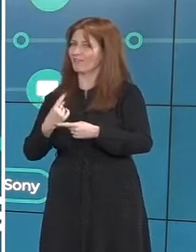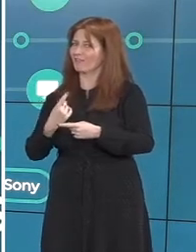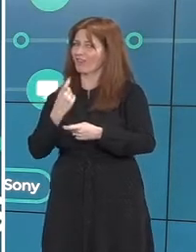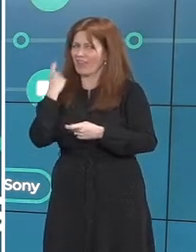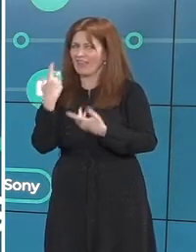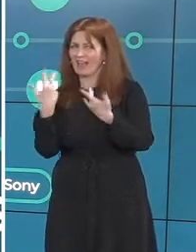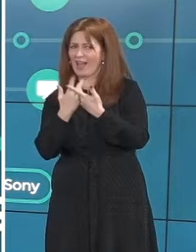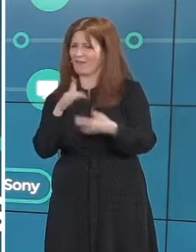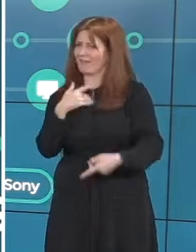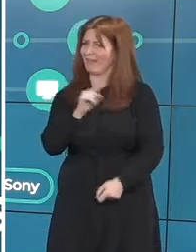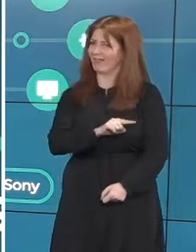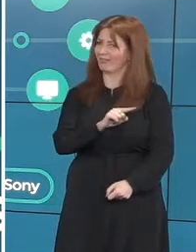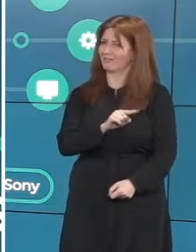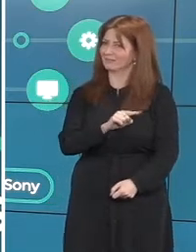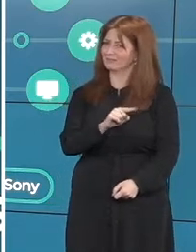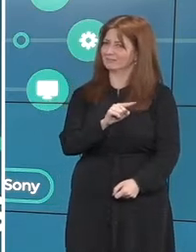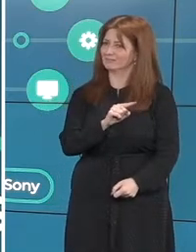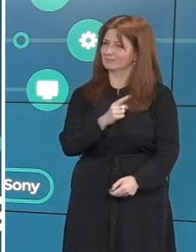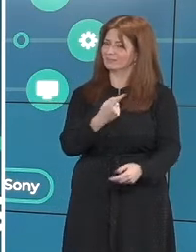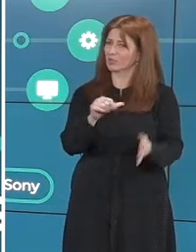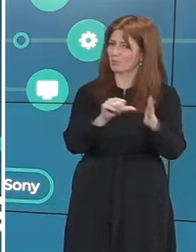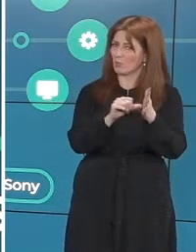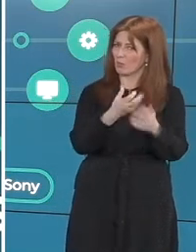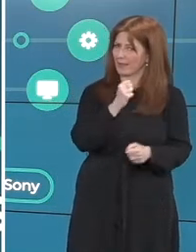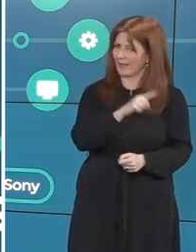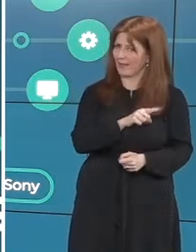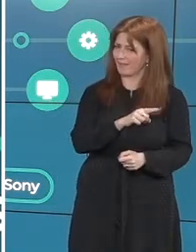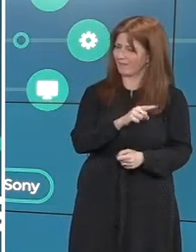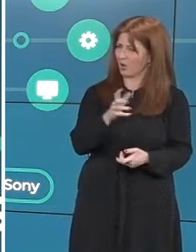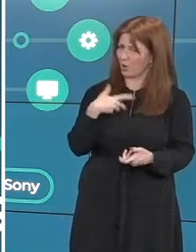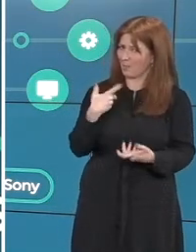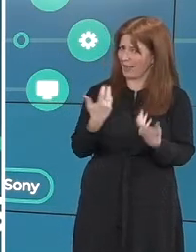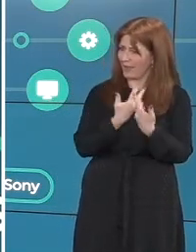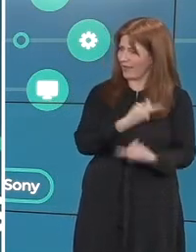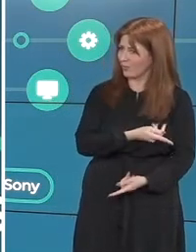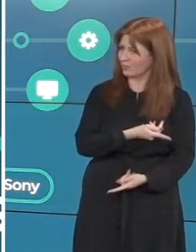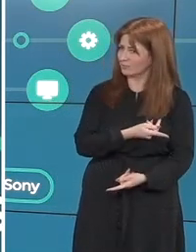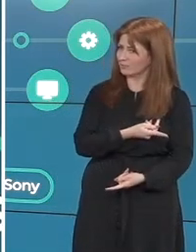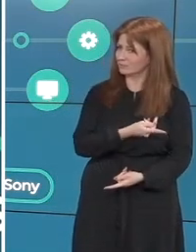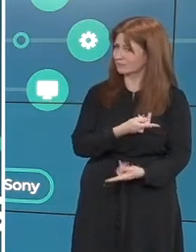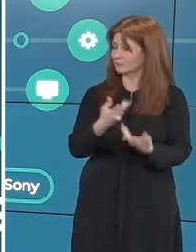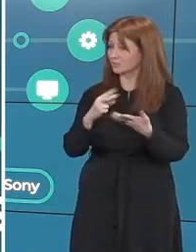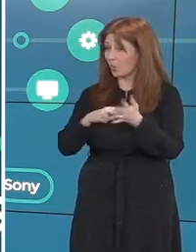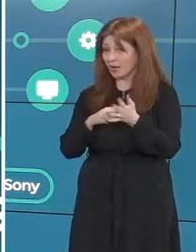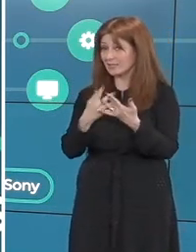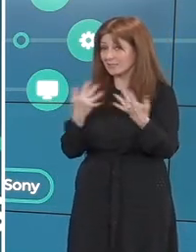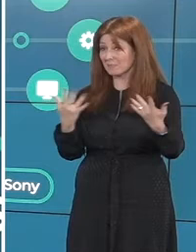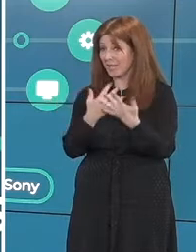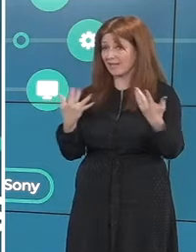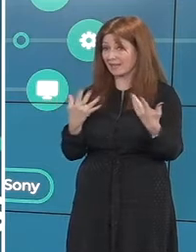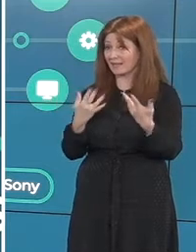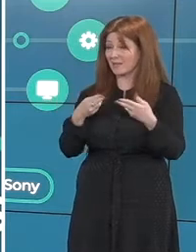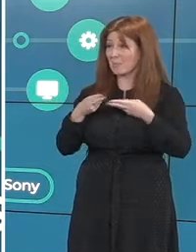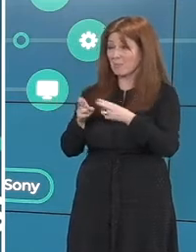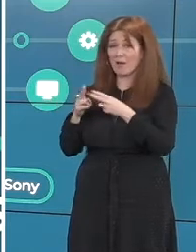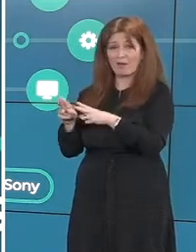to think through, well actually if someone had a problem, let's actually track through how would they complain? Because for many organisations there's probably no routes. I mean, if that